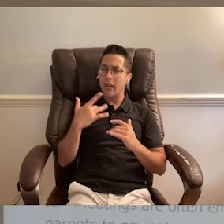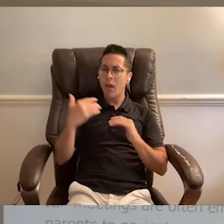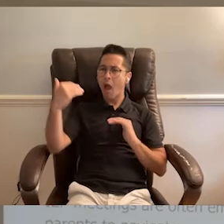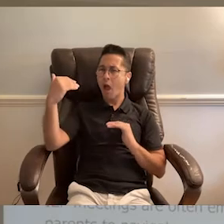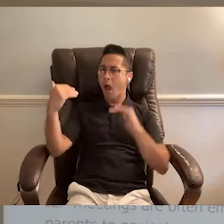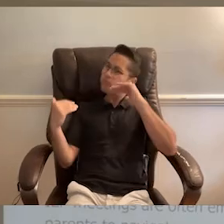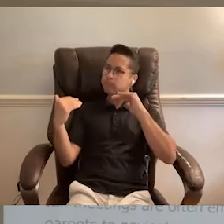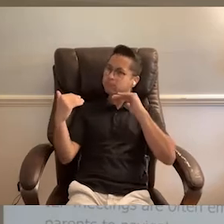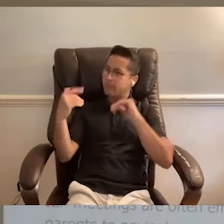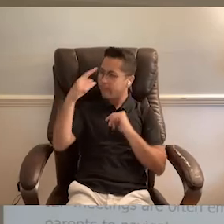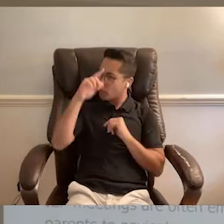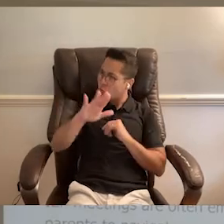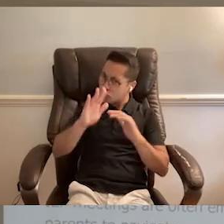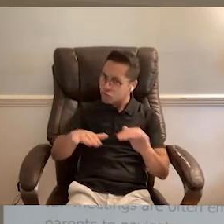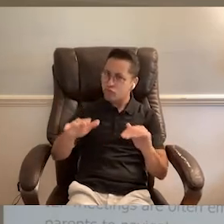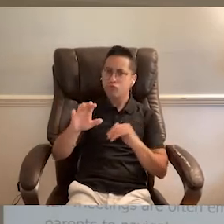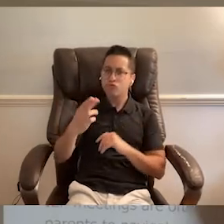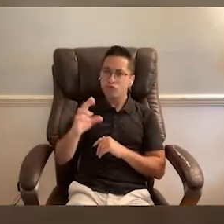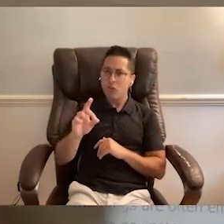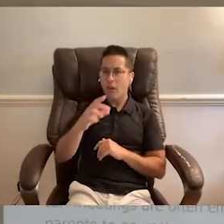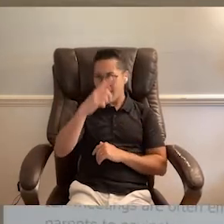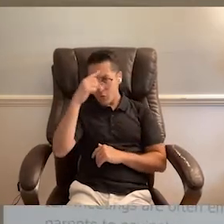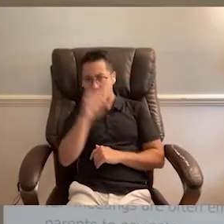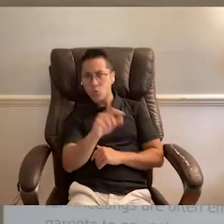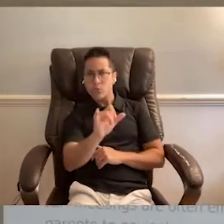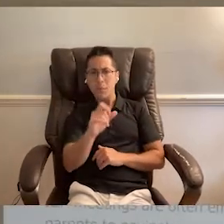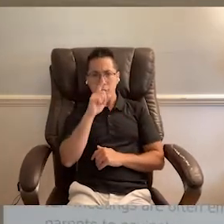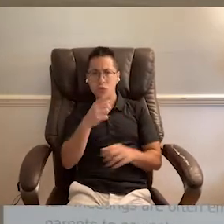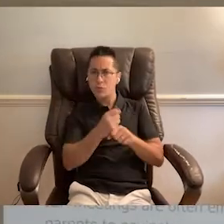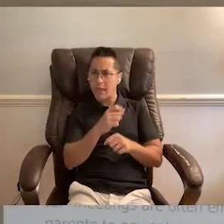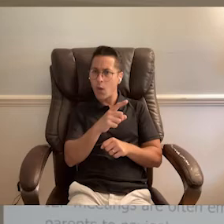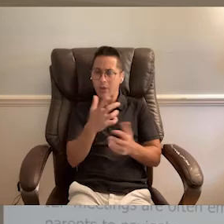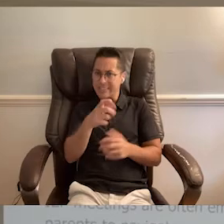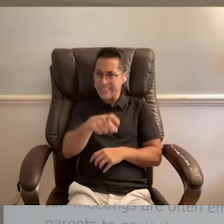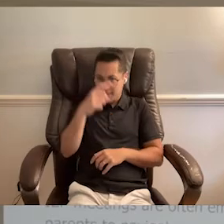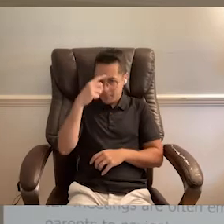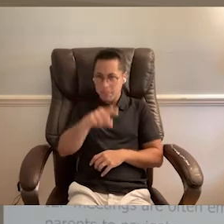you to make sure you get what you need in order to be the best advocate for your